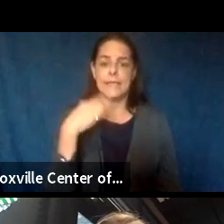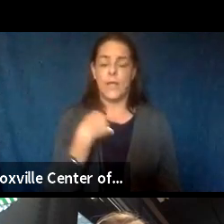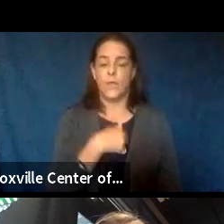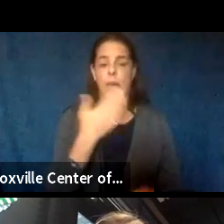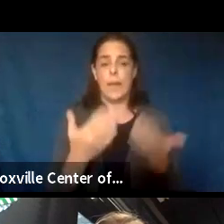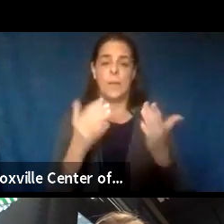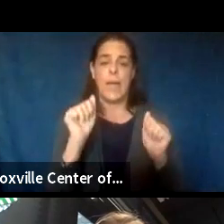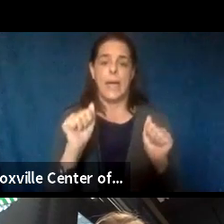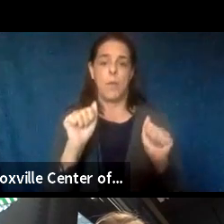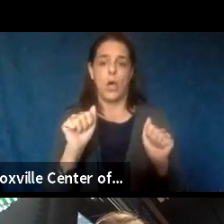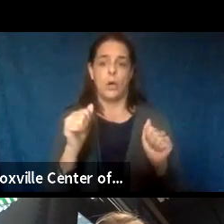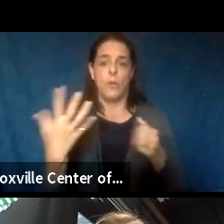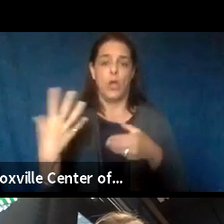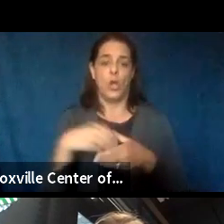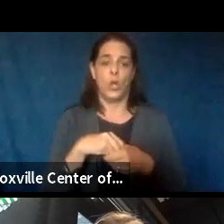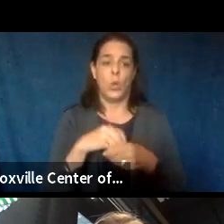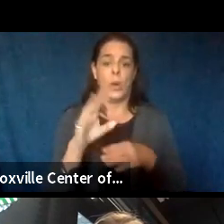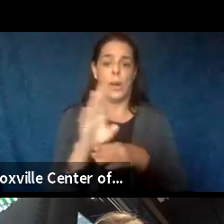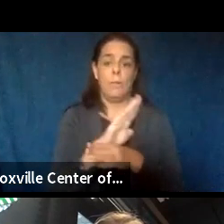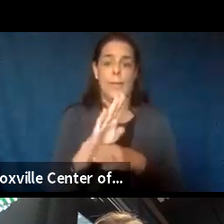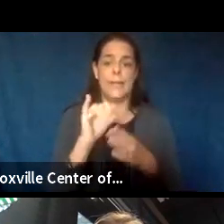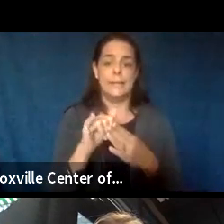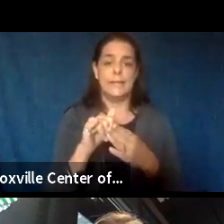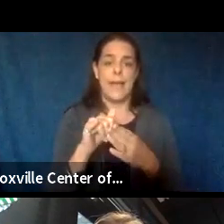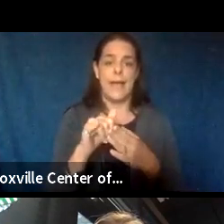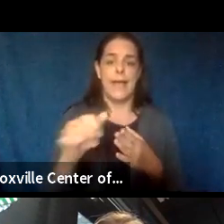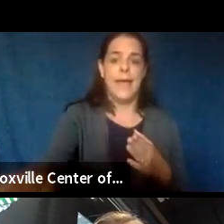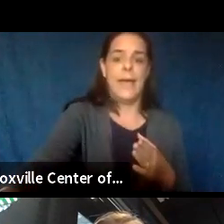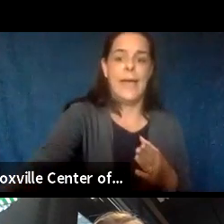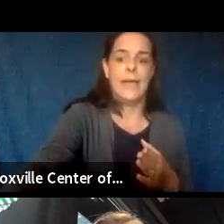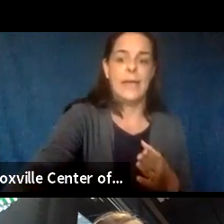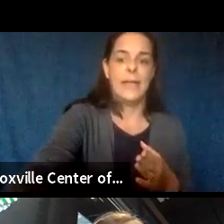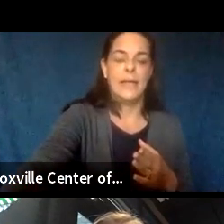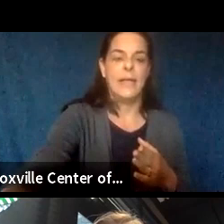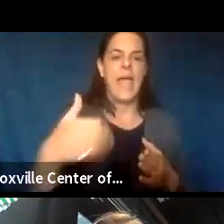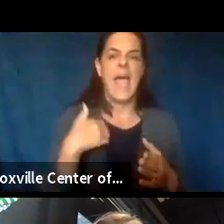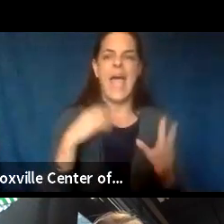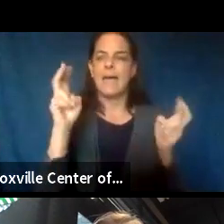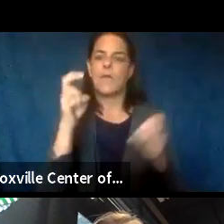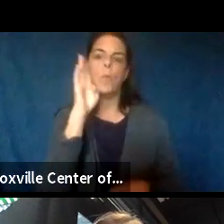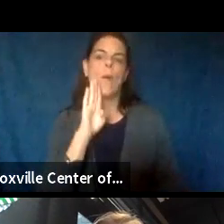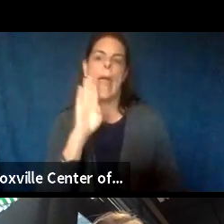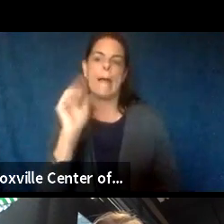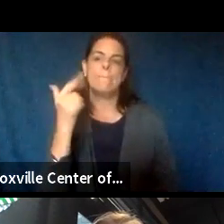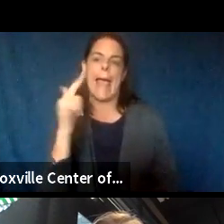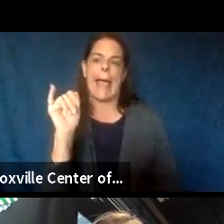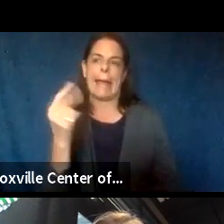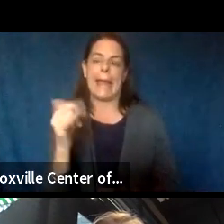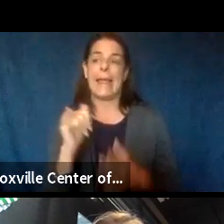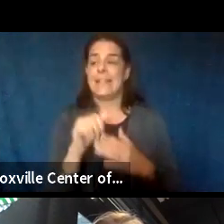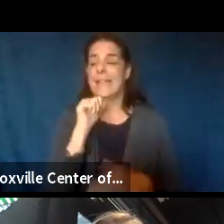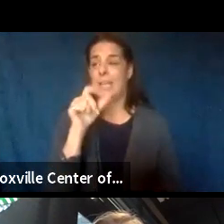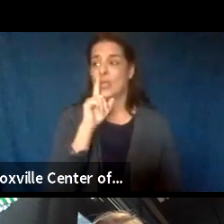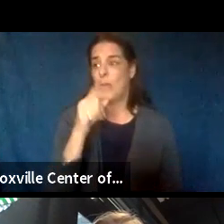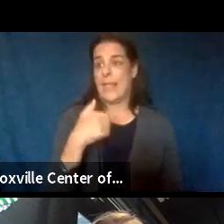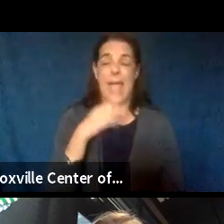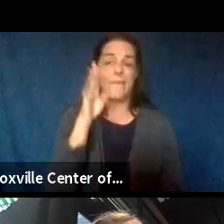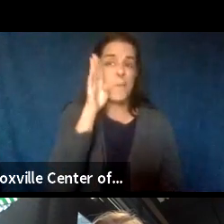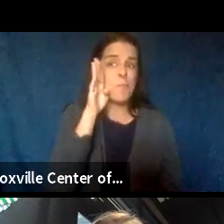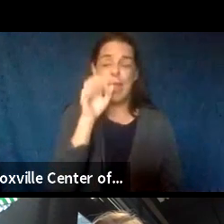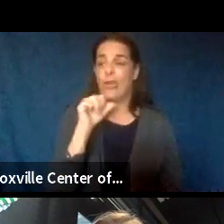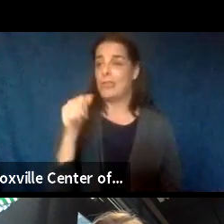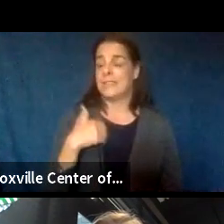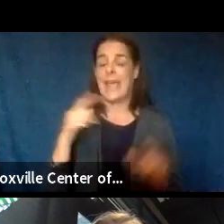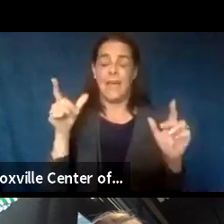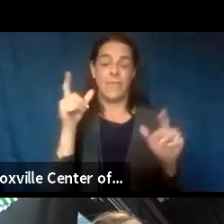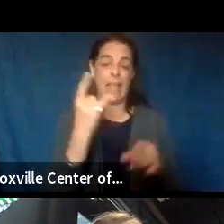include businesses that had kind of brown bagging, as we termed it, that didn't necessarily have a beer or liquor